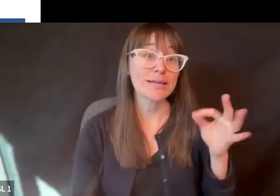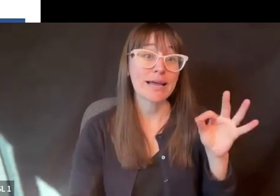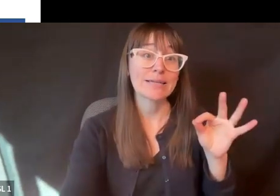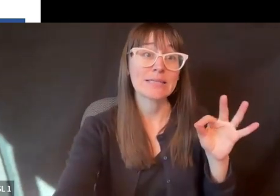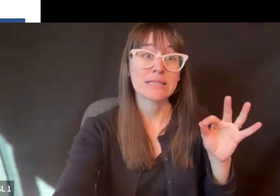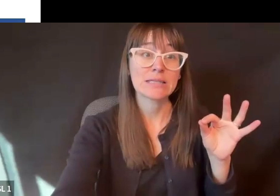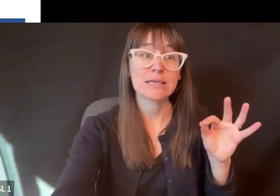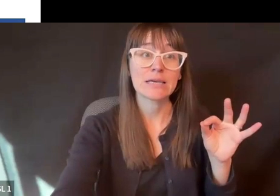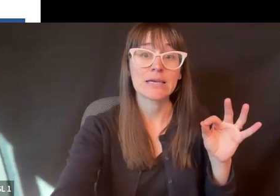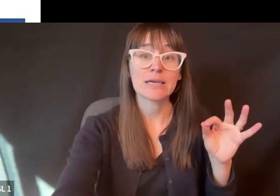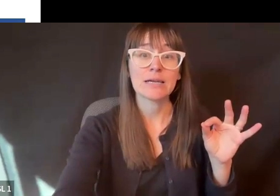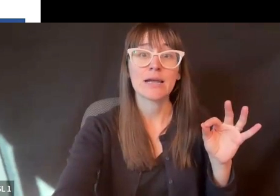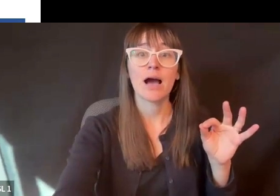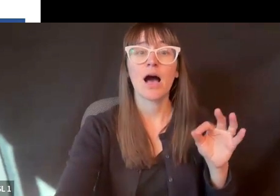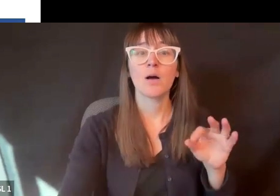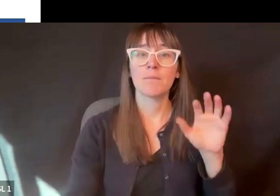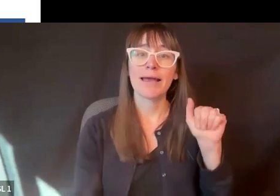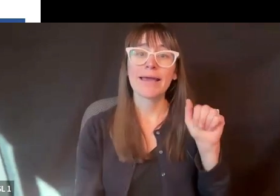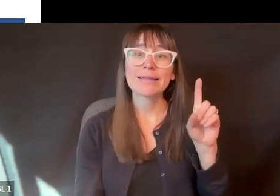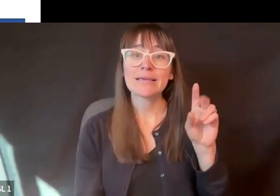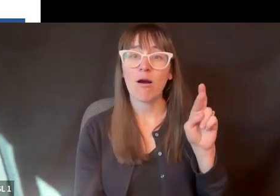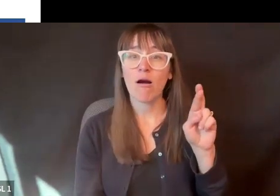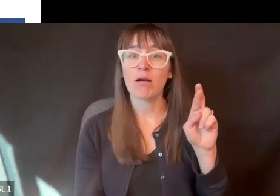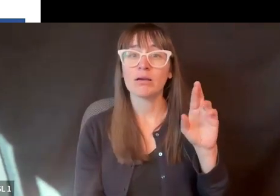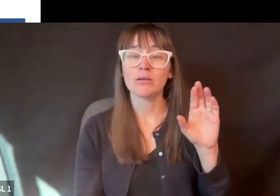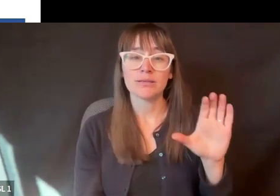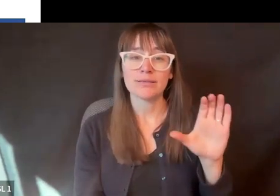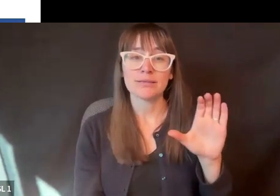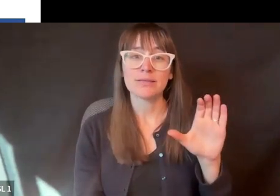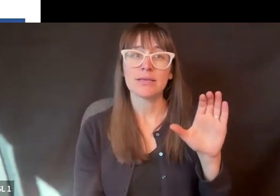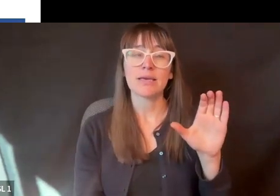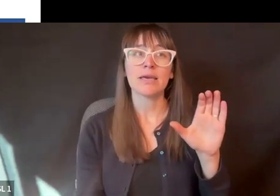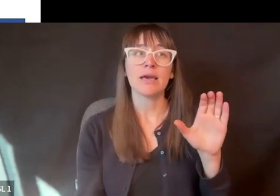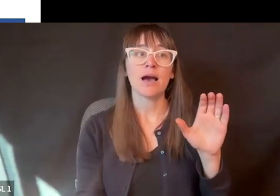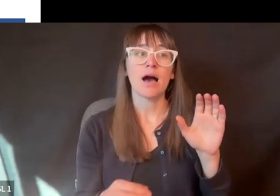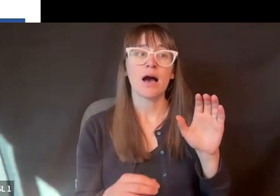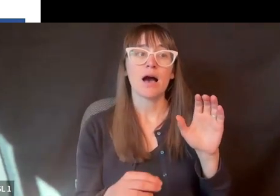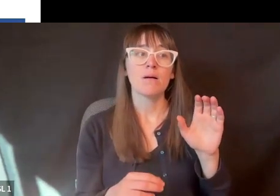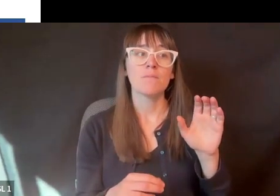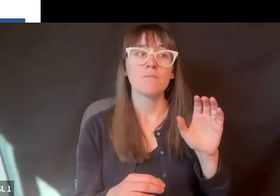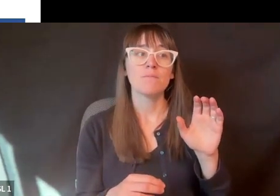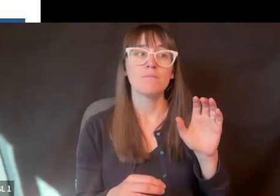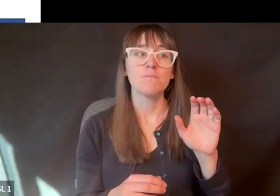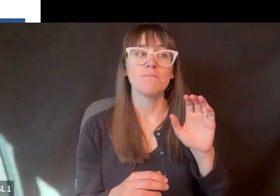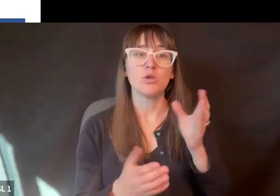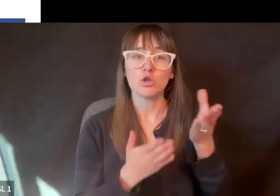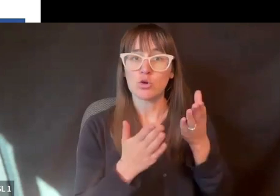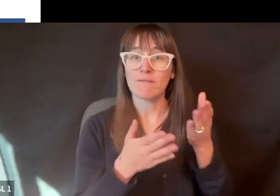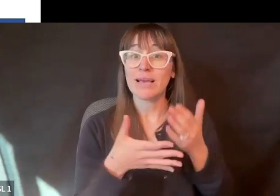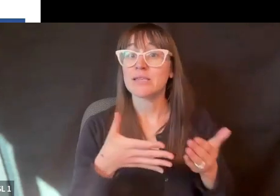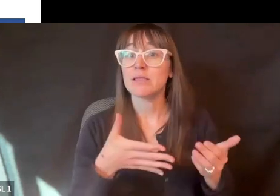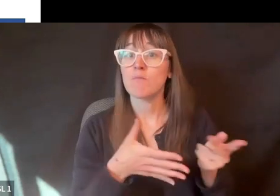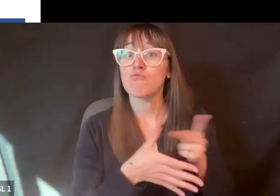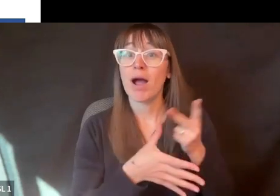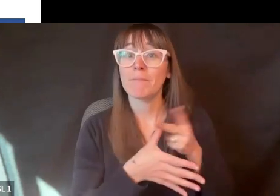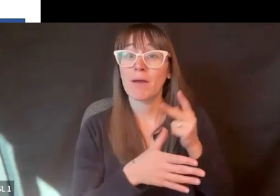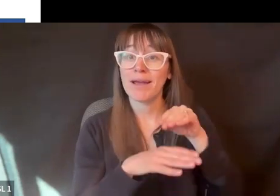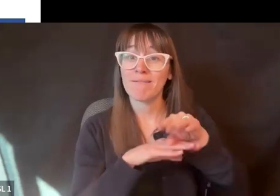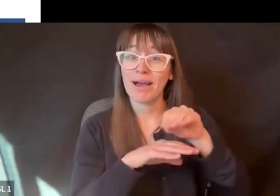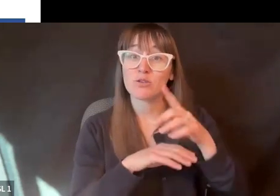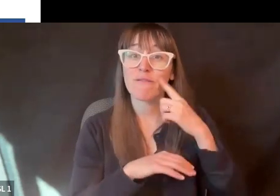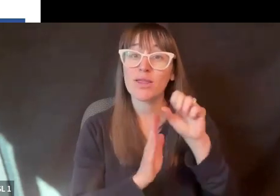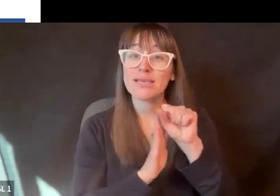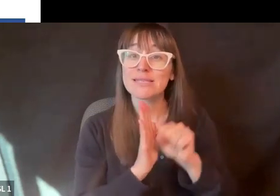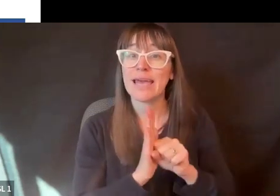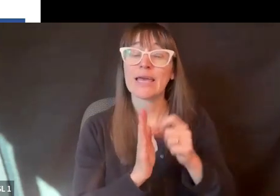In 2019, the ADRC Advisory Committee really began to serve as the primary advisor to the state